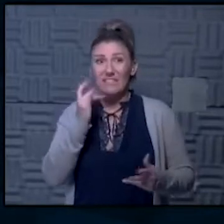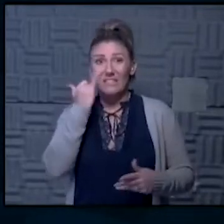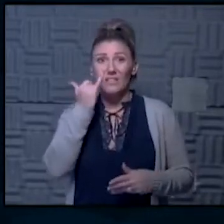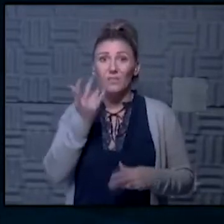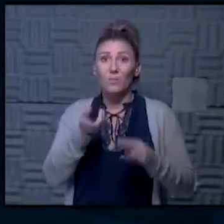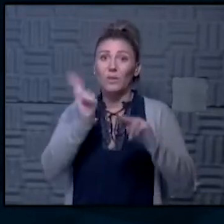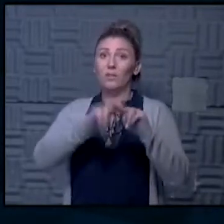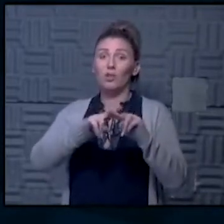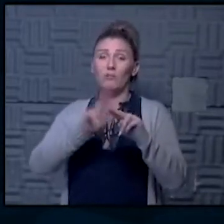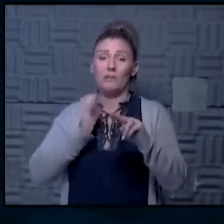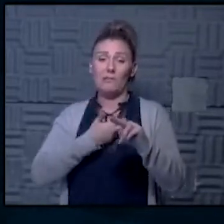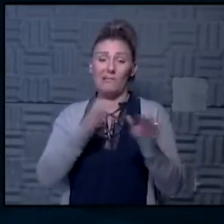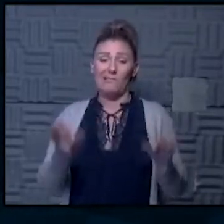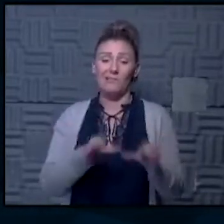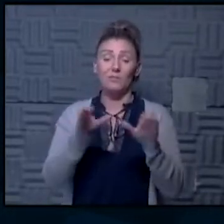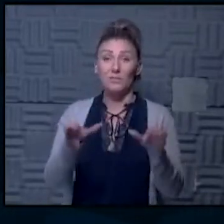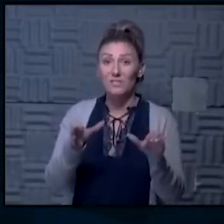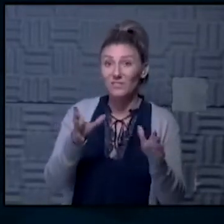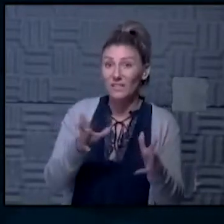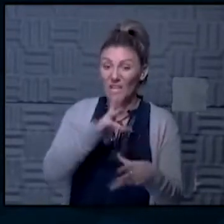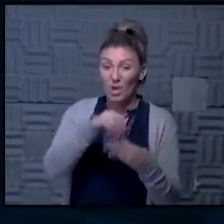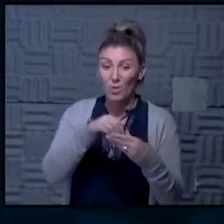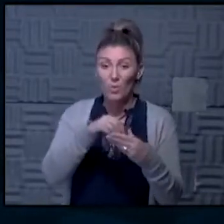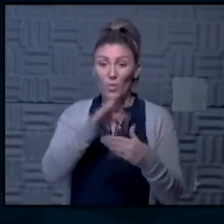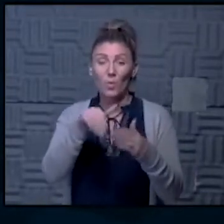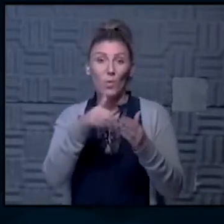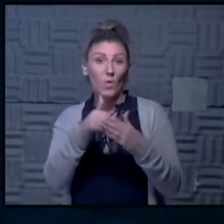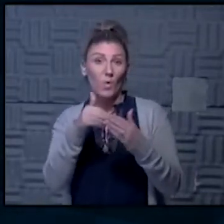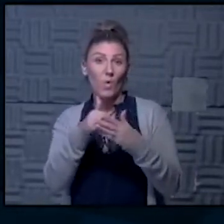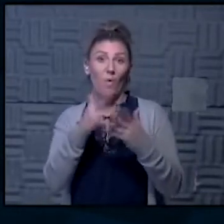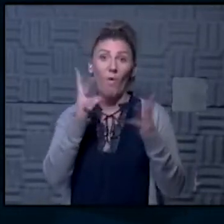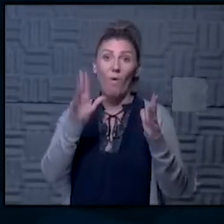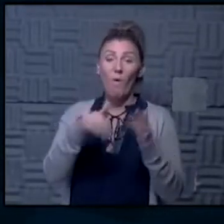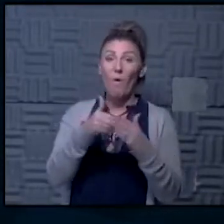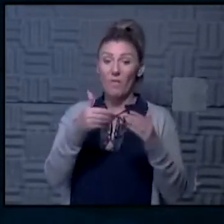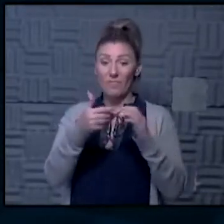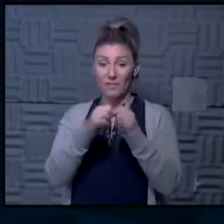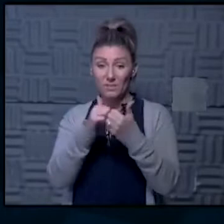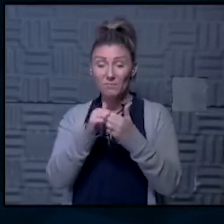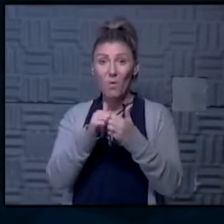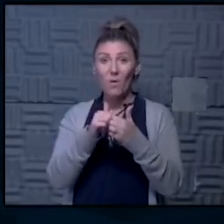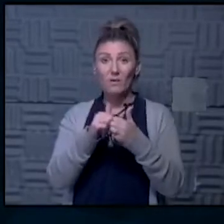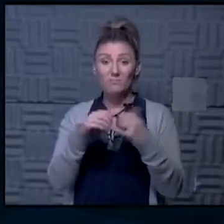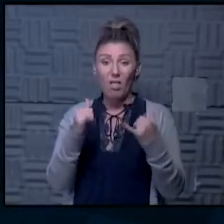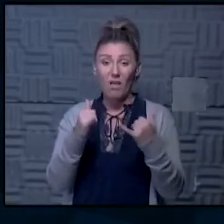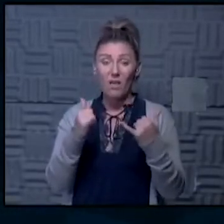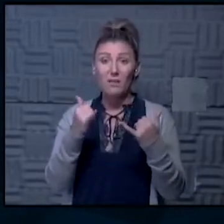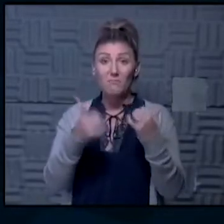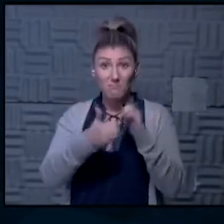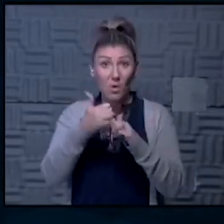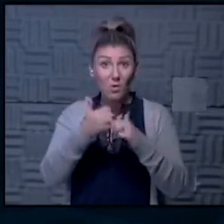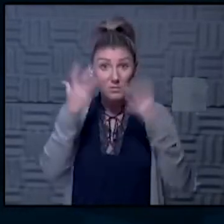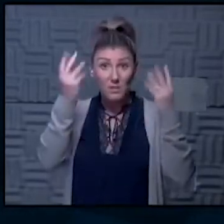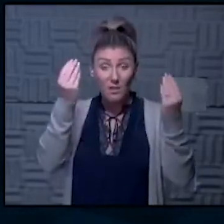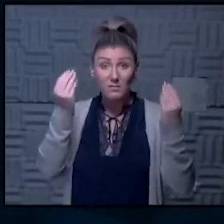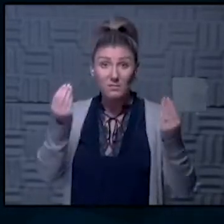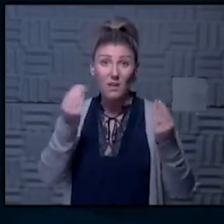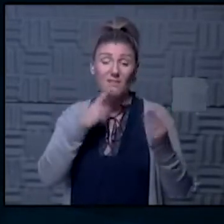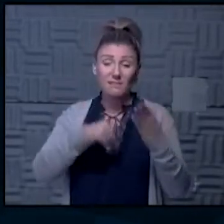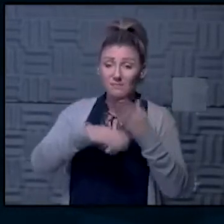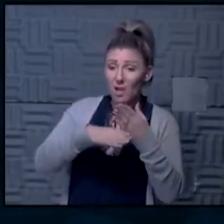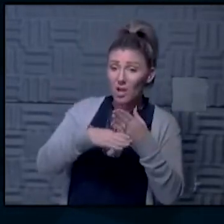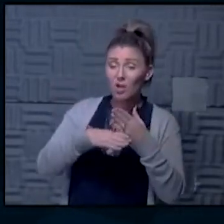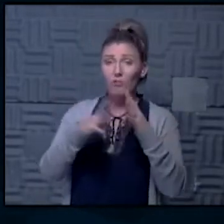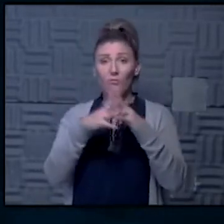our activity, including even all the sports that are being played. The majority of them right now are outdoors, soccer, football, etc.